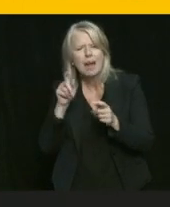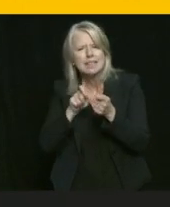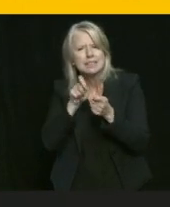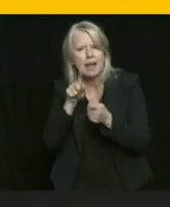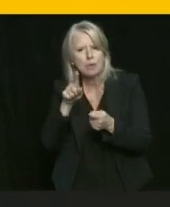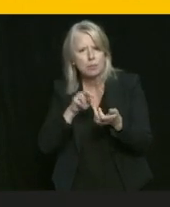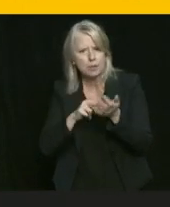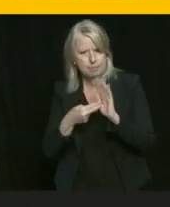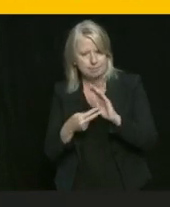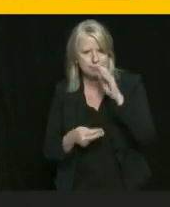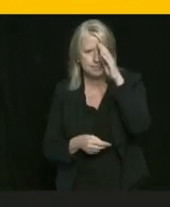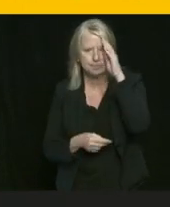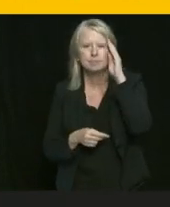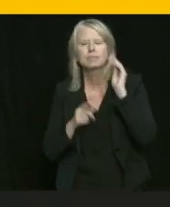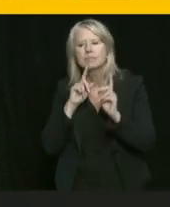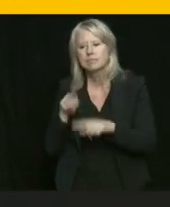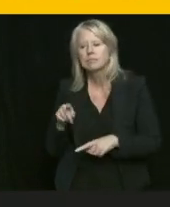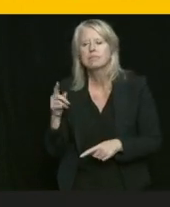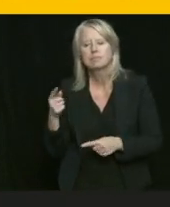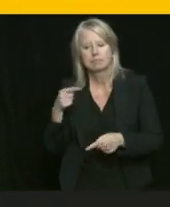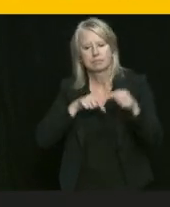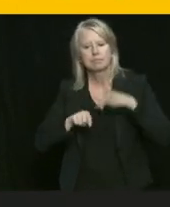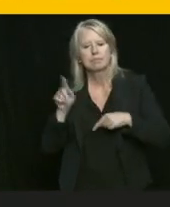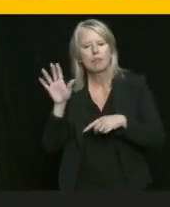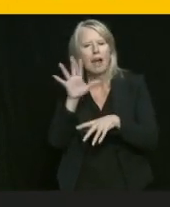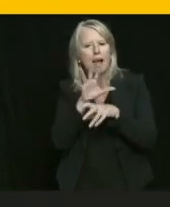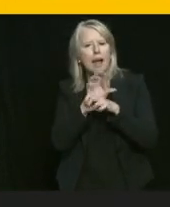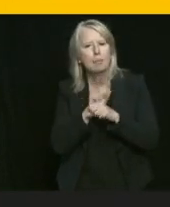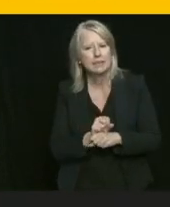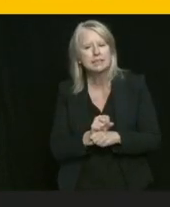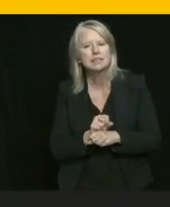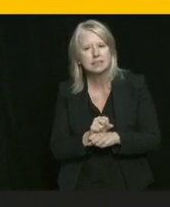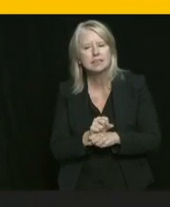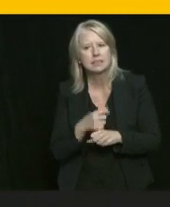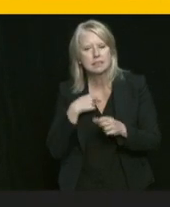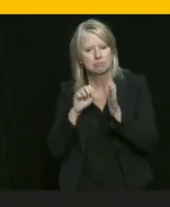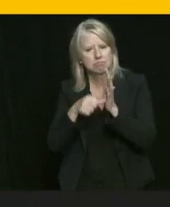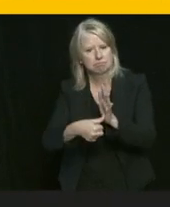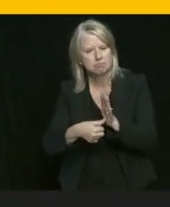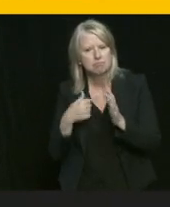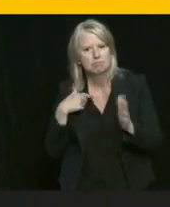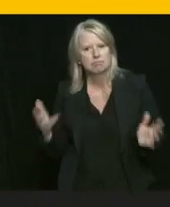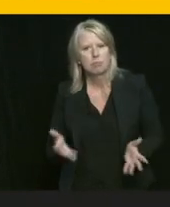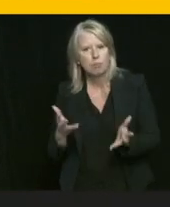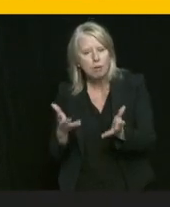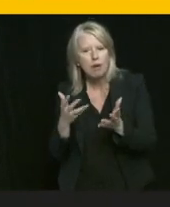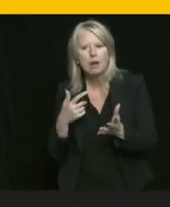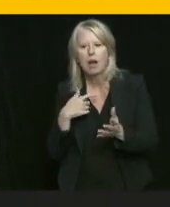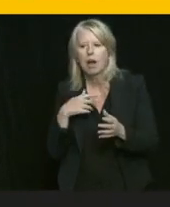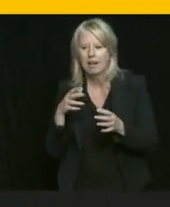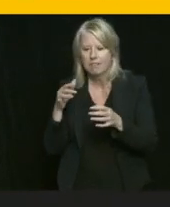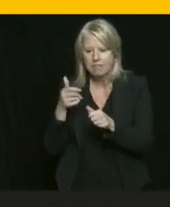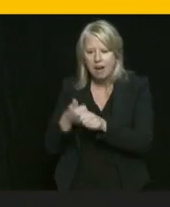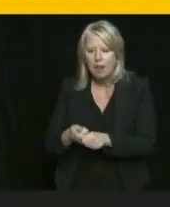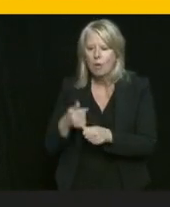think it's back to the core habits that I have been promoting. So keep as much to your household